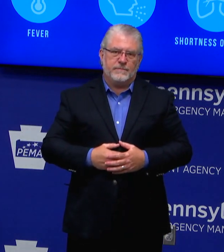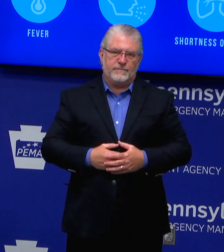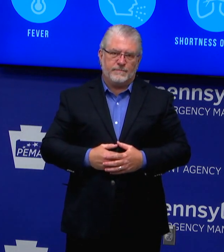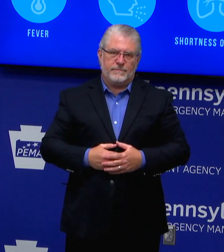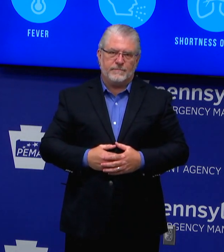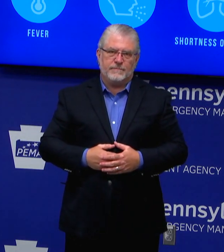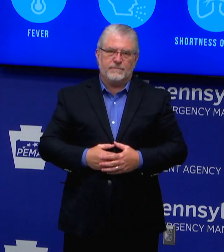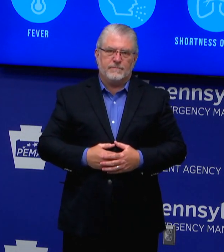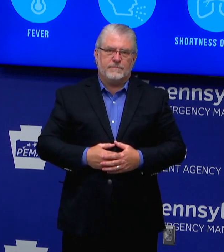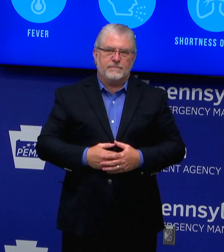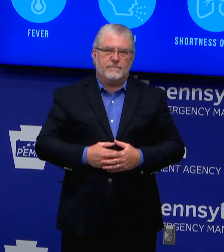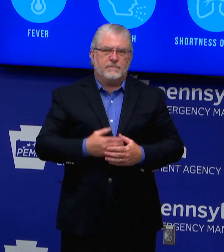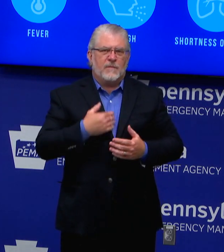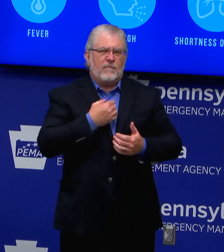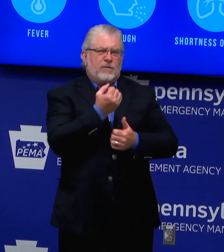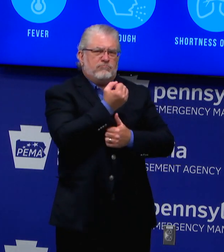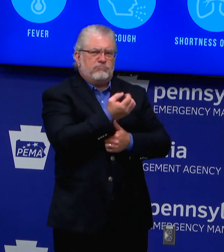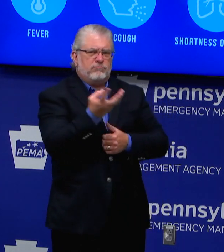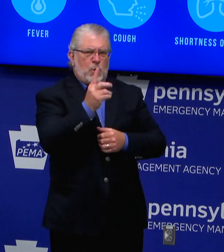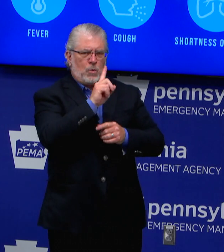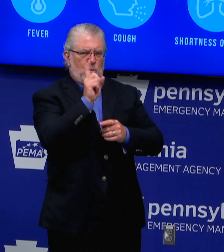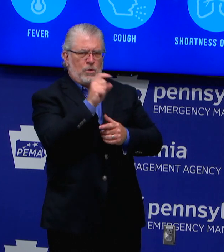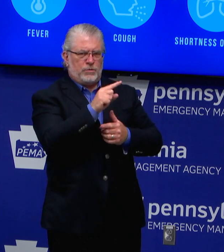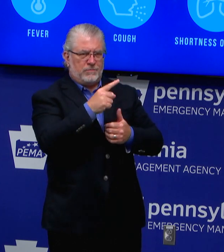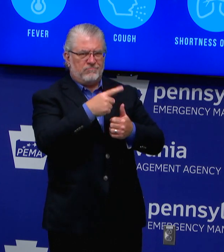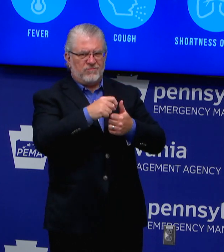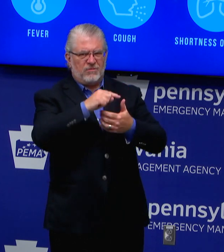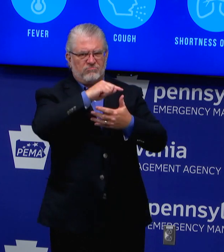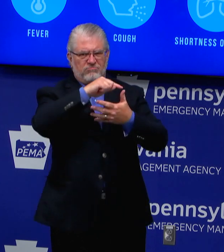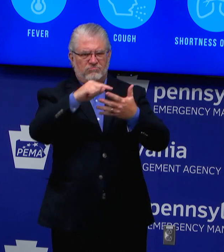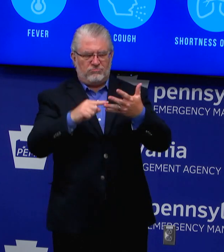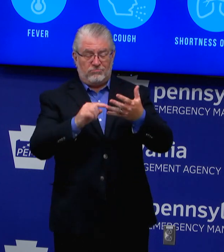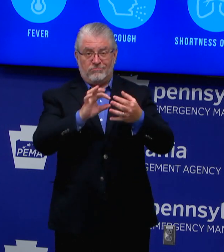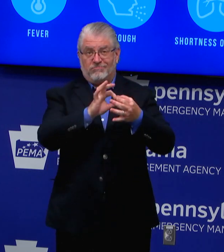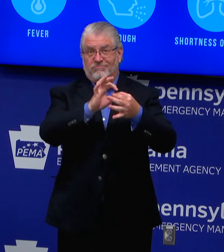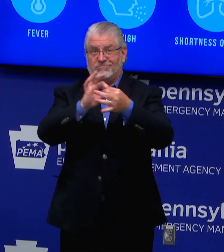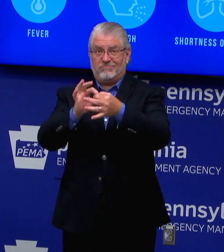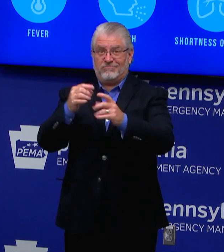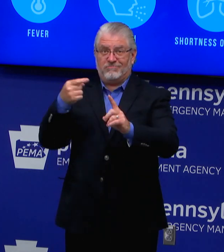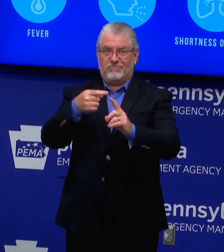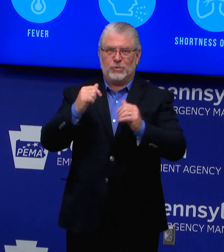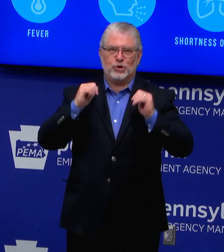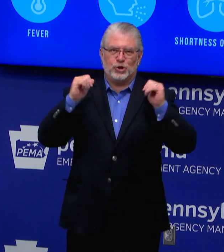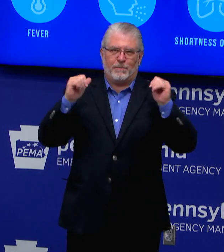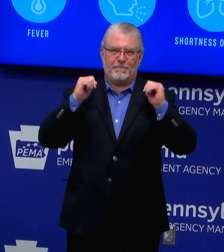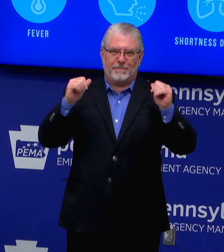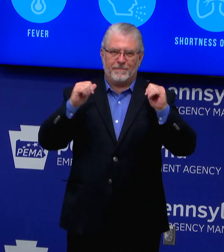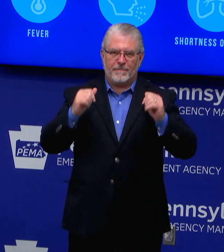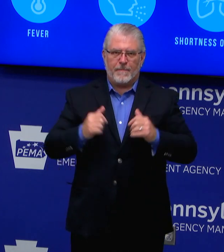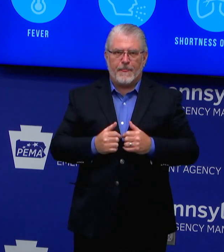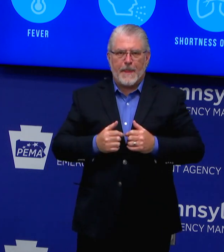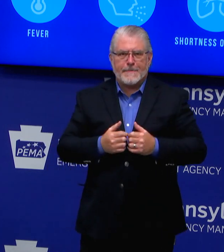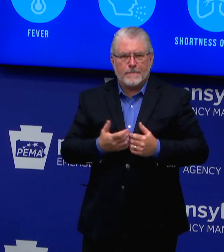We have several questions from 6ABC about gyms. What are the penalties for gyms that